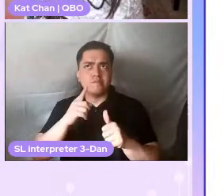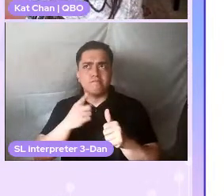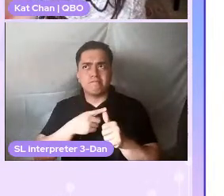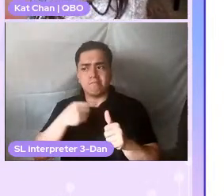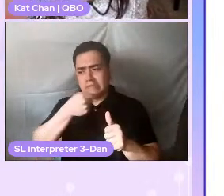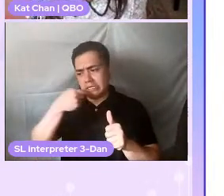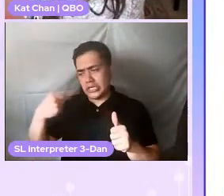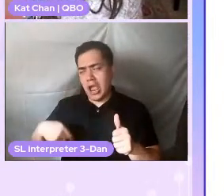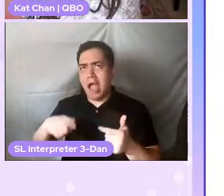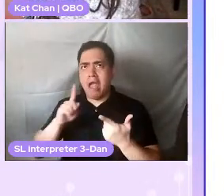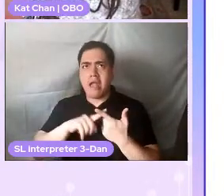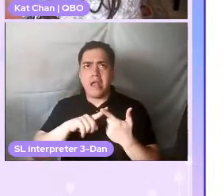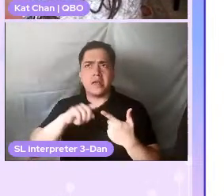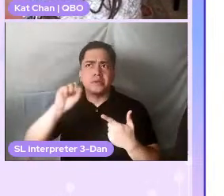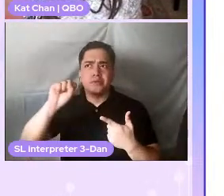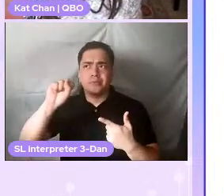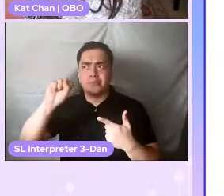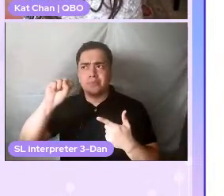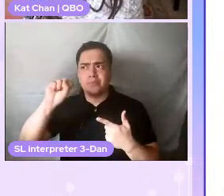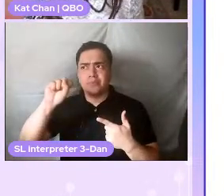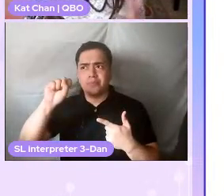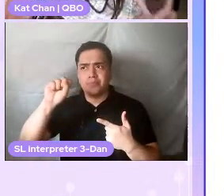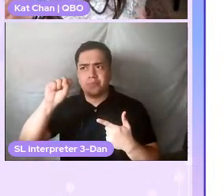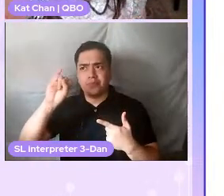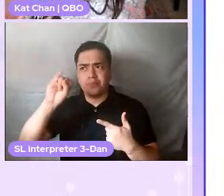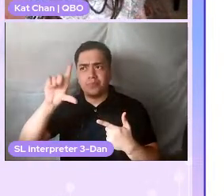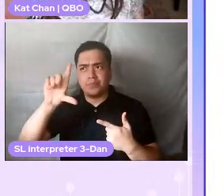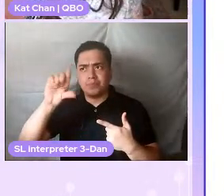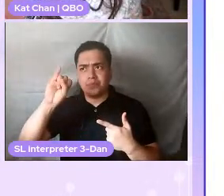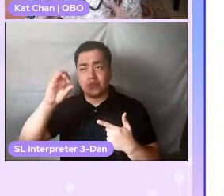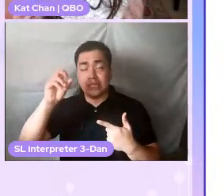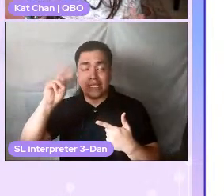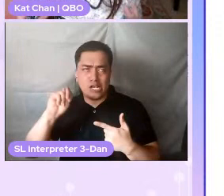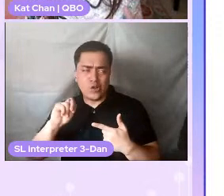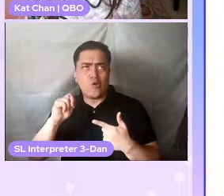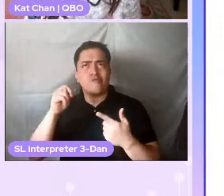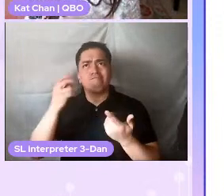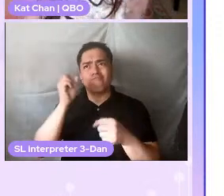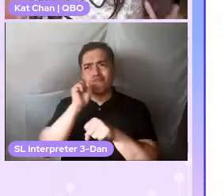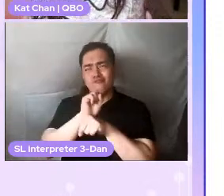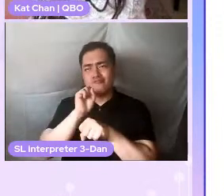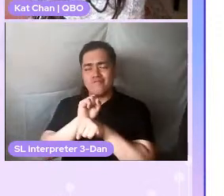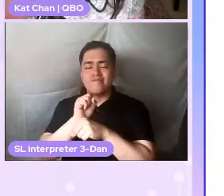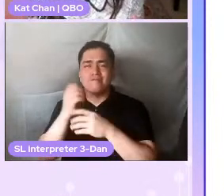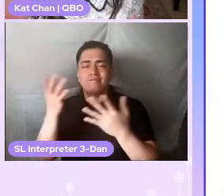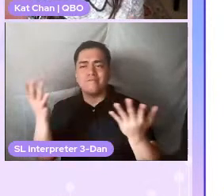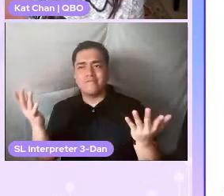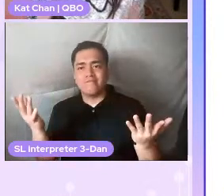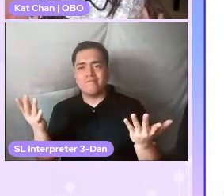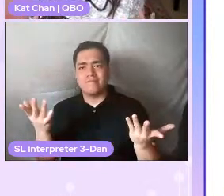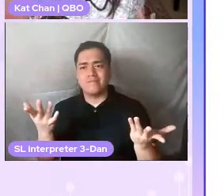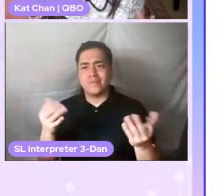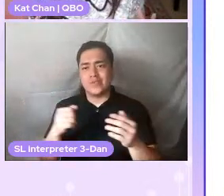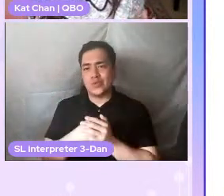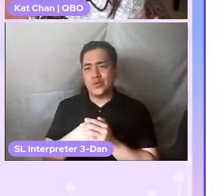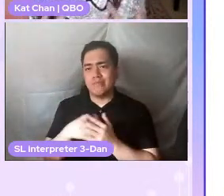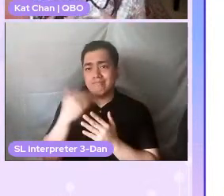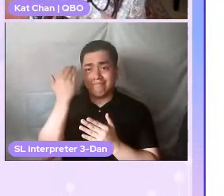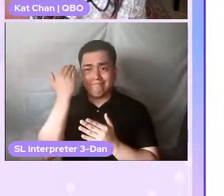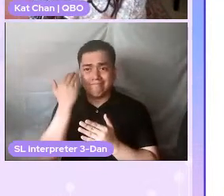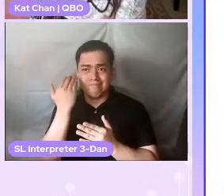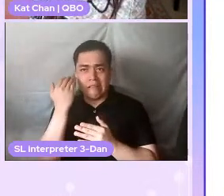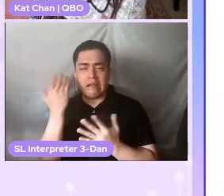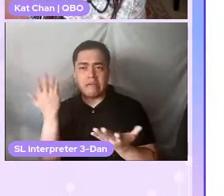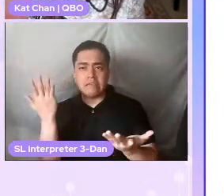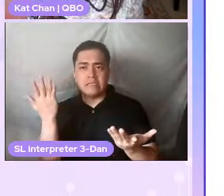all like engineers, for example. Like yun na nga level of wealth. And I think this lack of role models, right, also kind